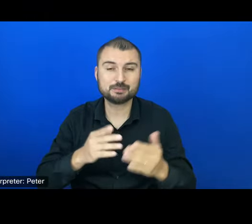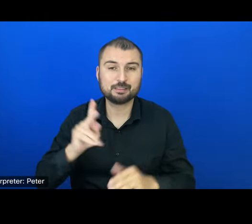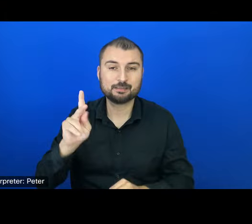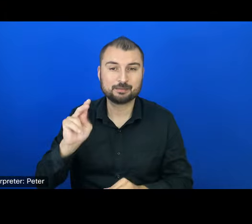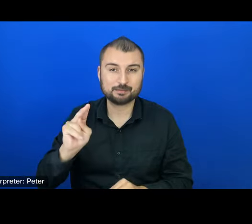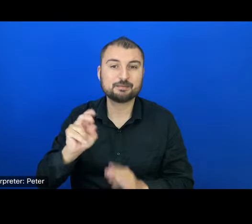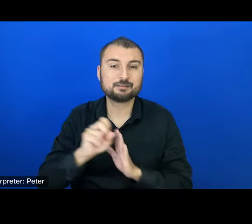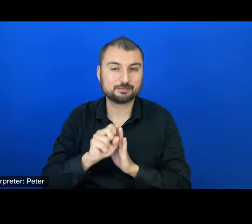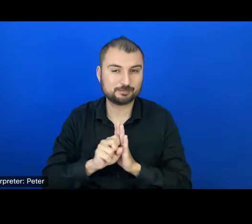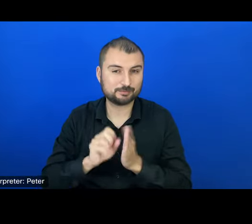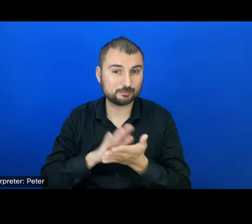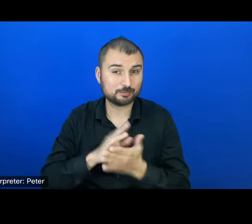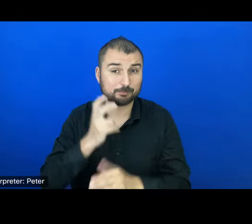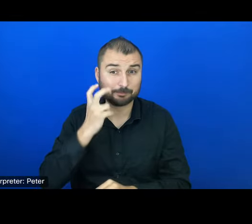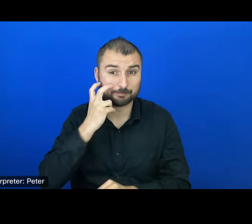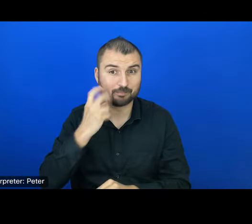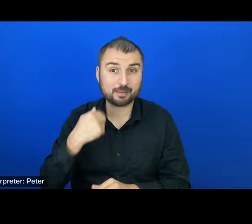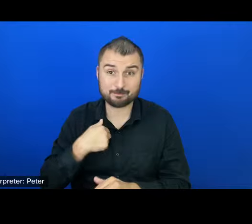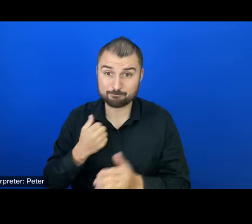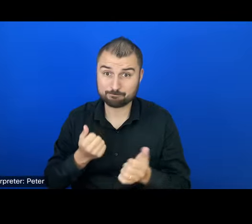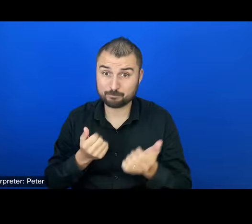Blind. Do I have a motion?